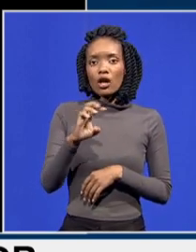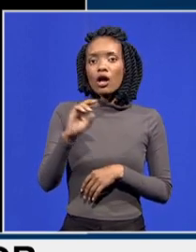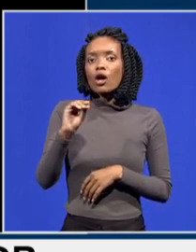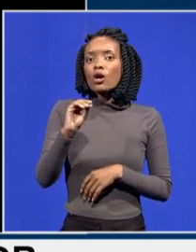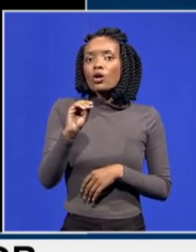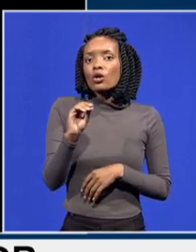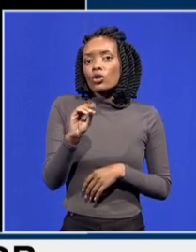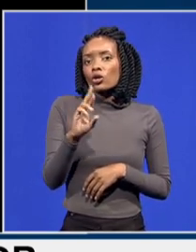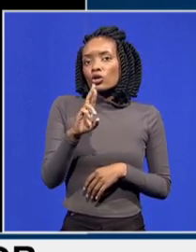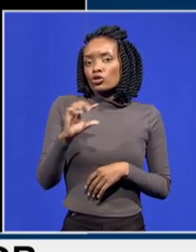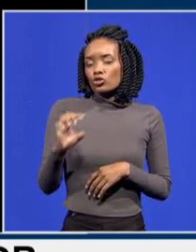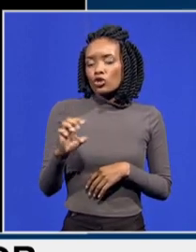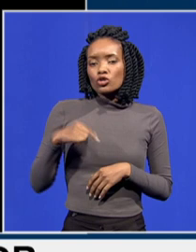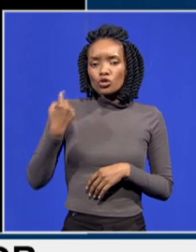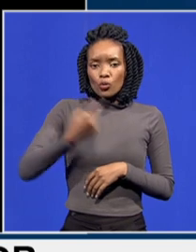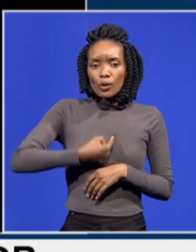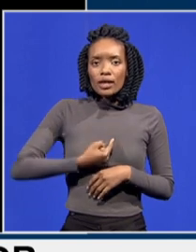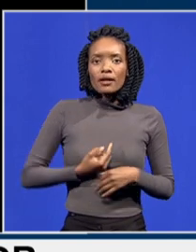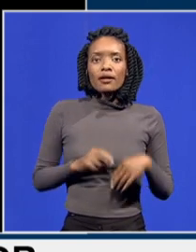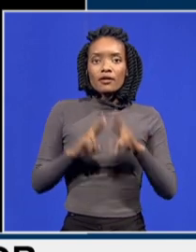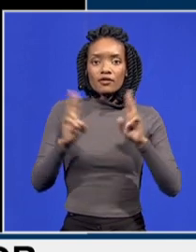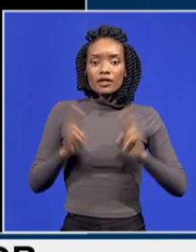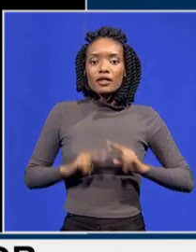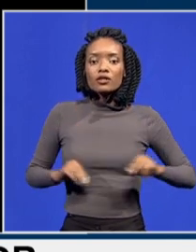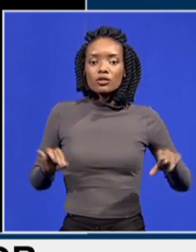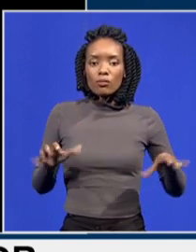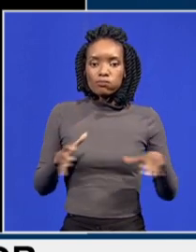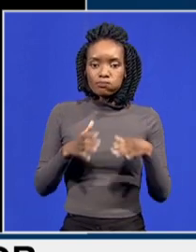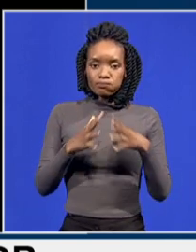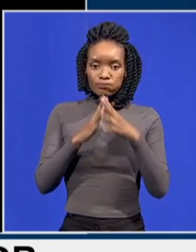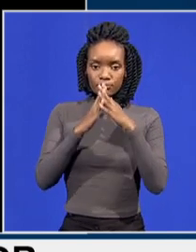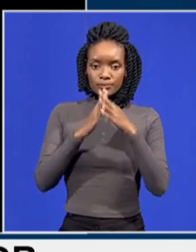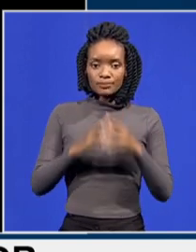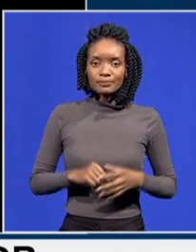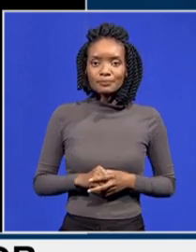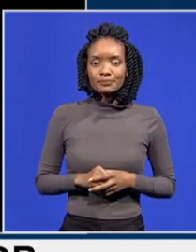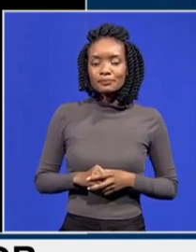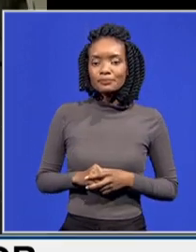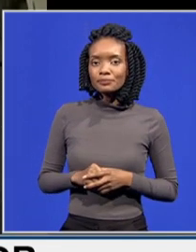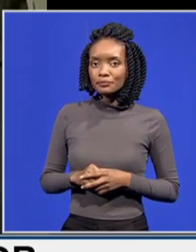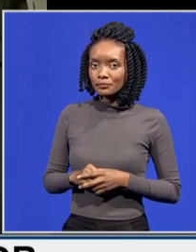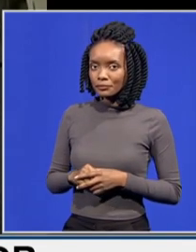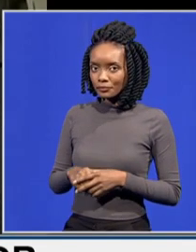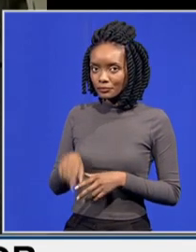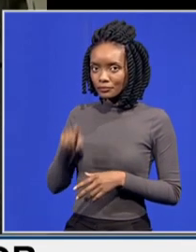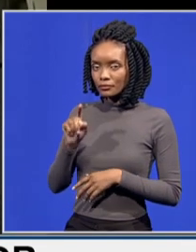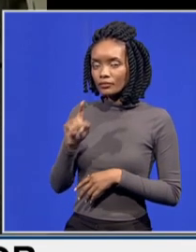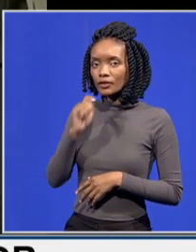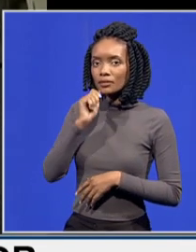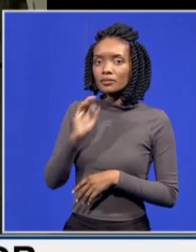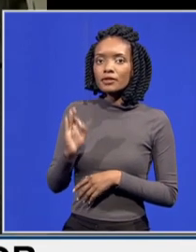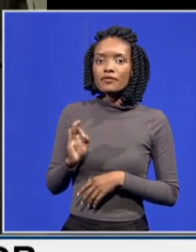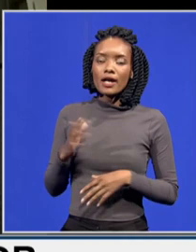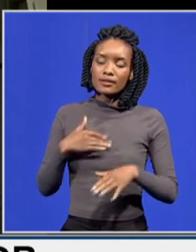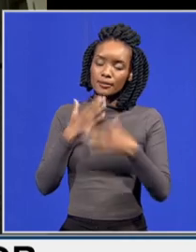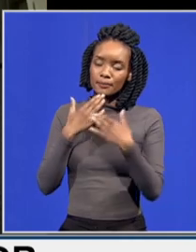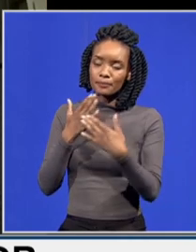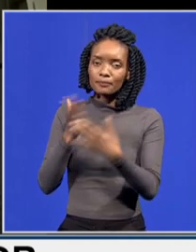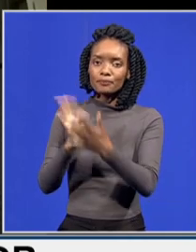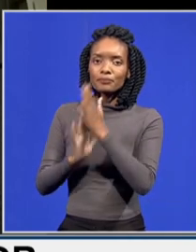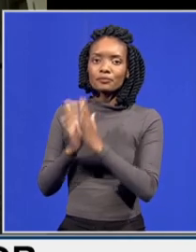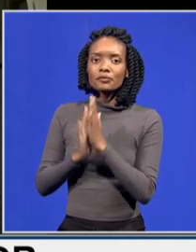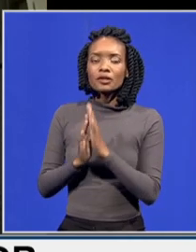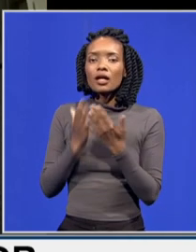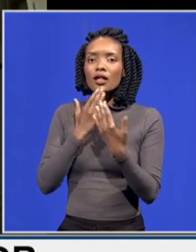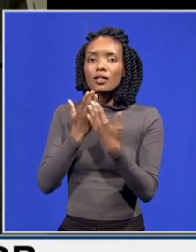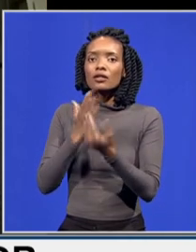as federation across the line? Thank you very much. Yeah. Mr. Frans Baleni, an absolute pleasure speaking to you. And thank you so much for making